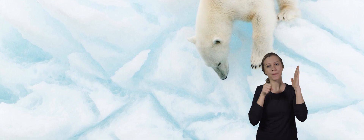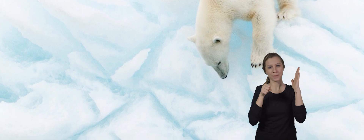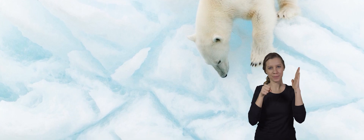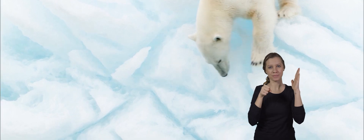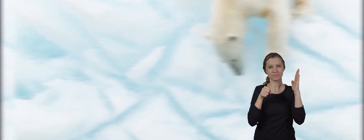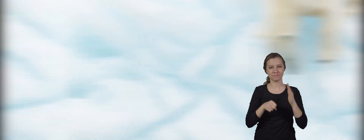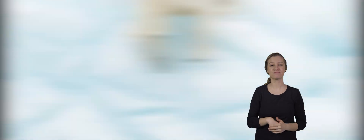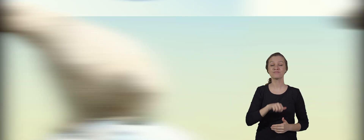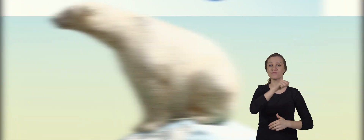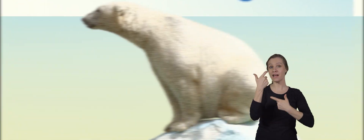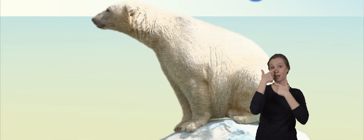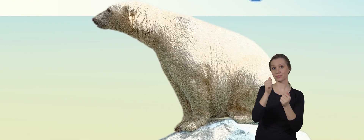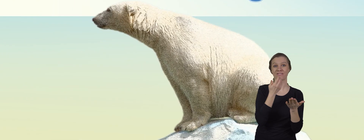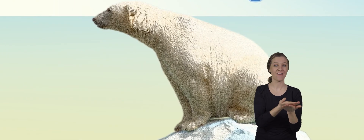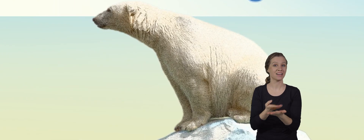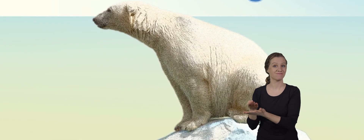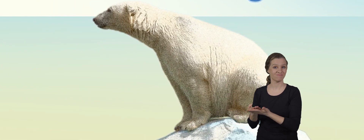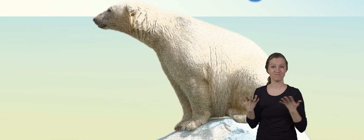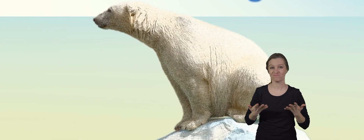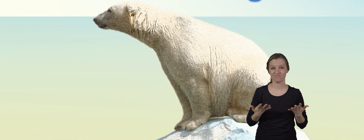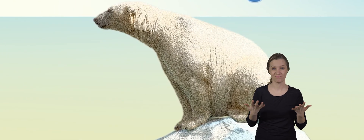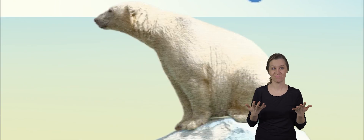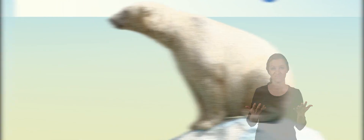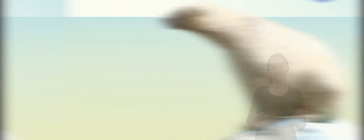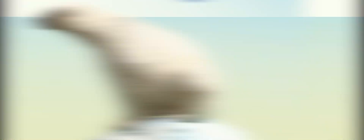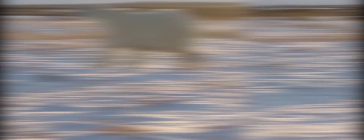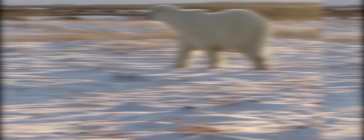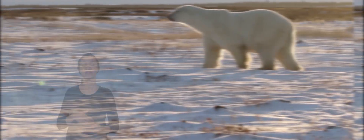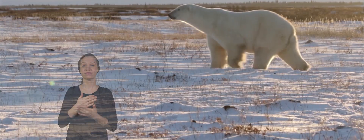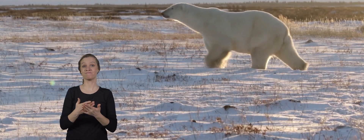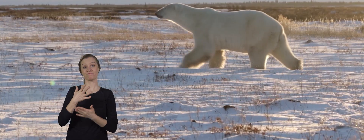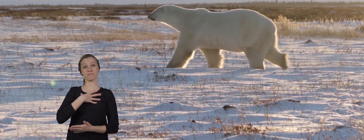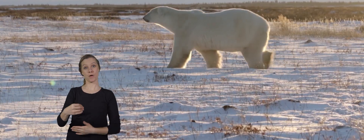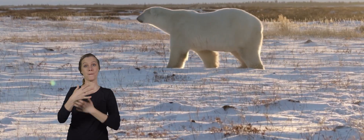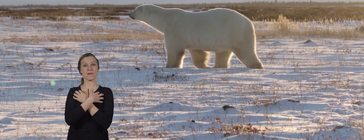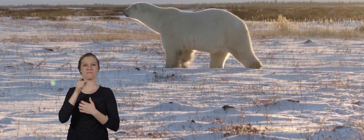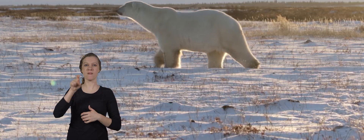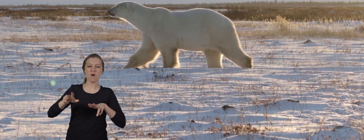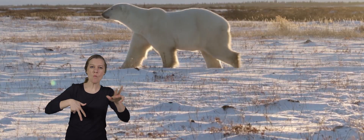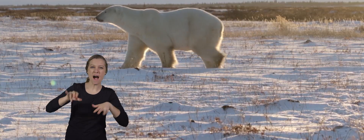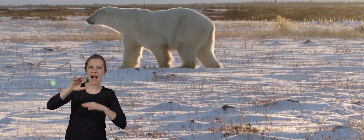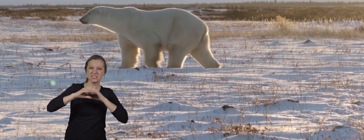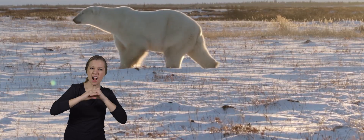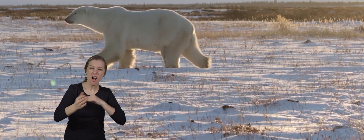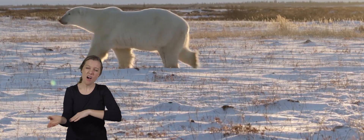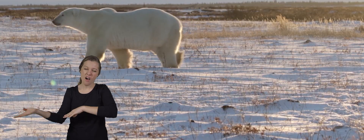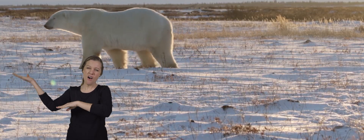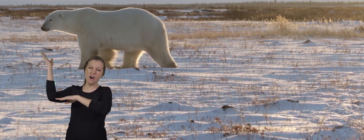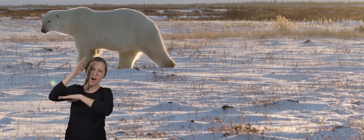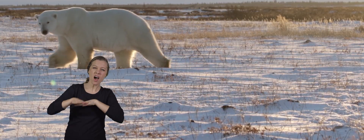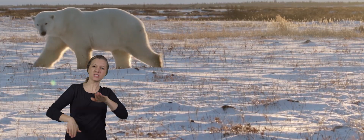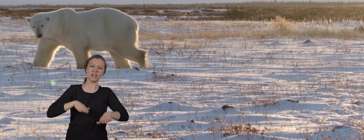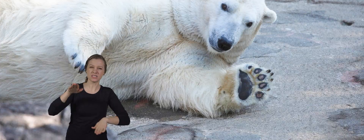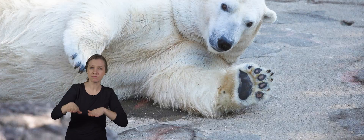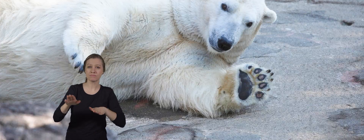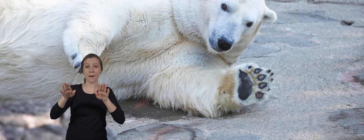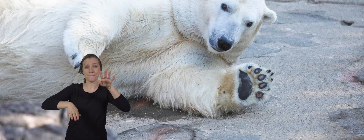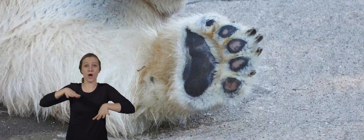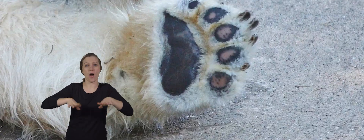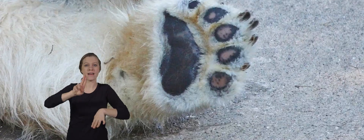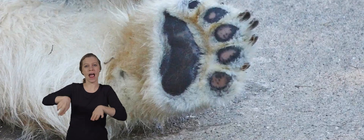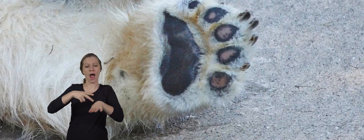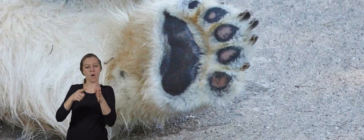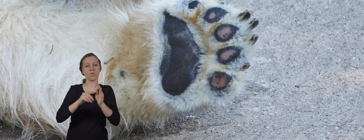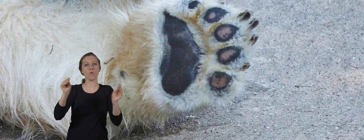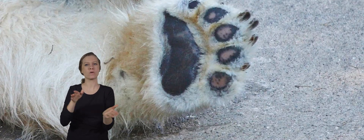cliffs to get them. Other interesting facts Since polar bears have to walk on ice all day long, their